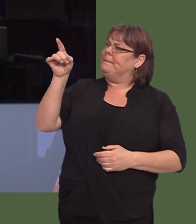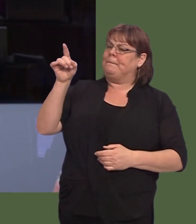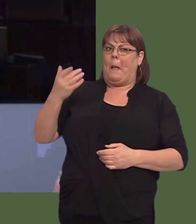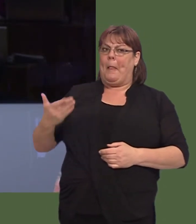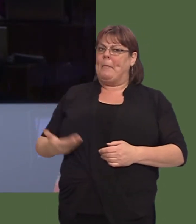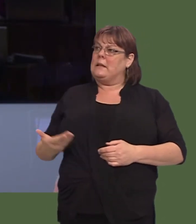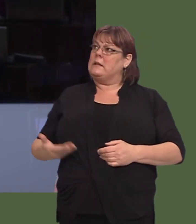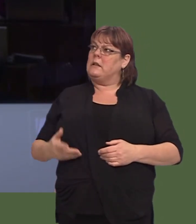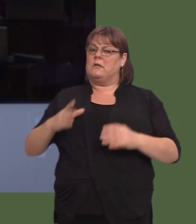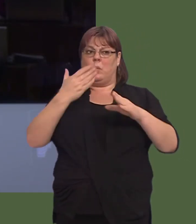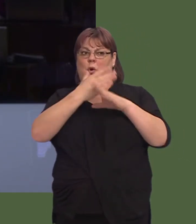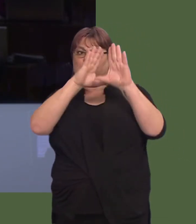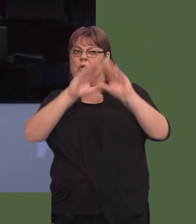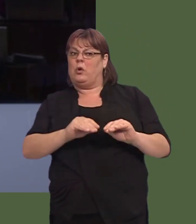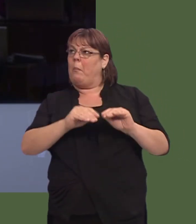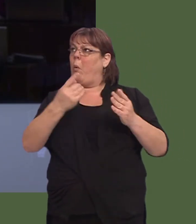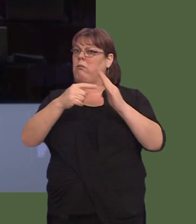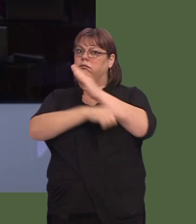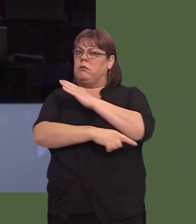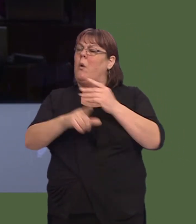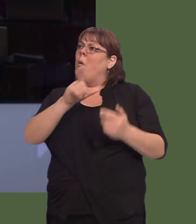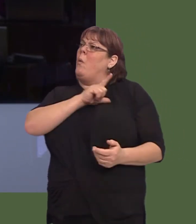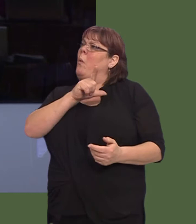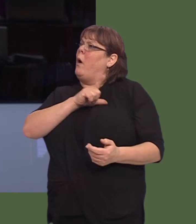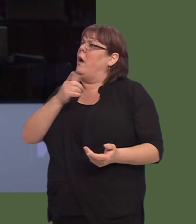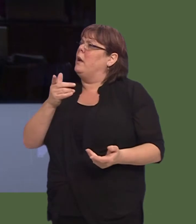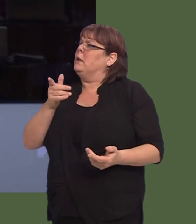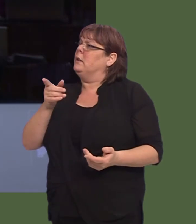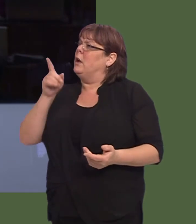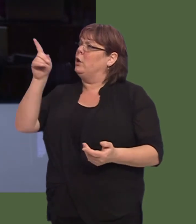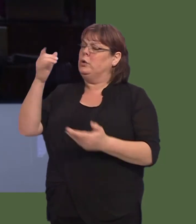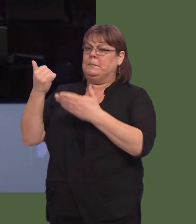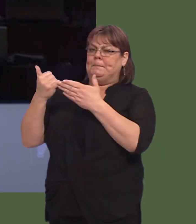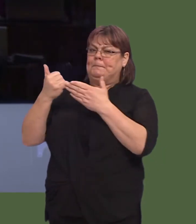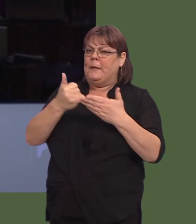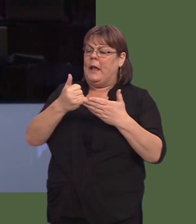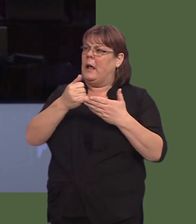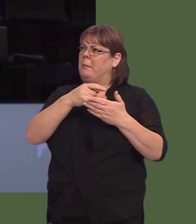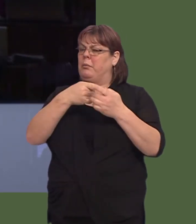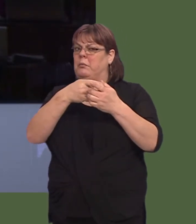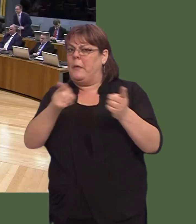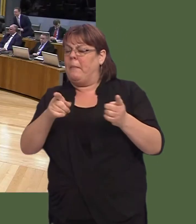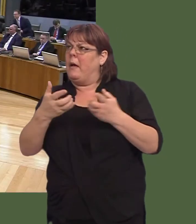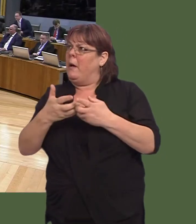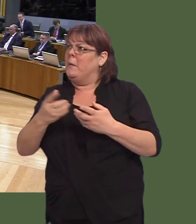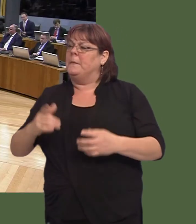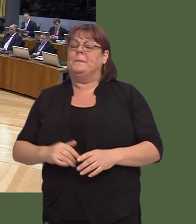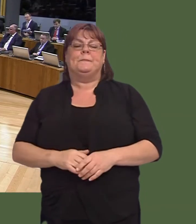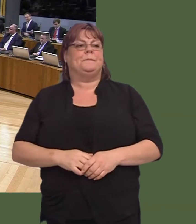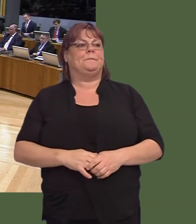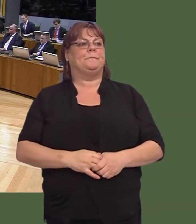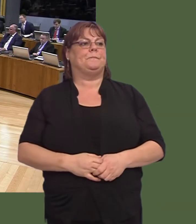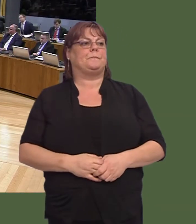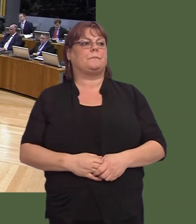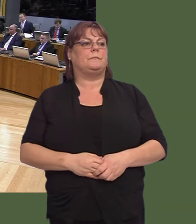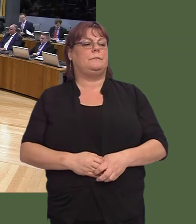likely to go out of business in Wales? And can I also ask how the government is addressing this trend? Well, in